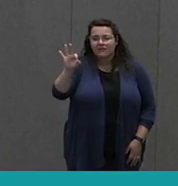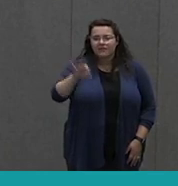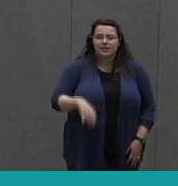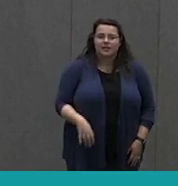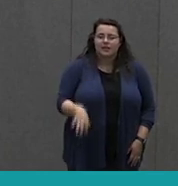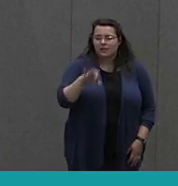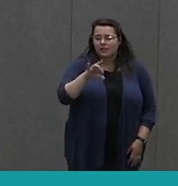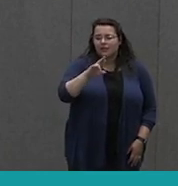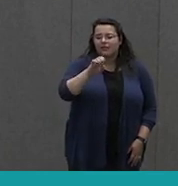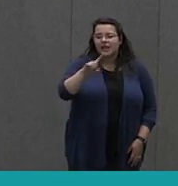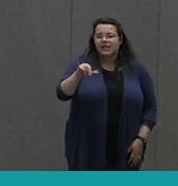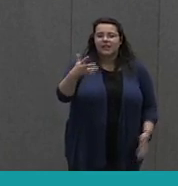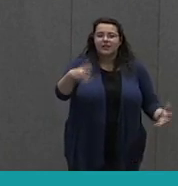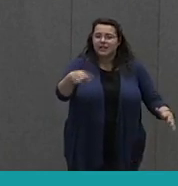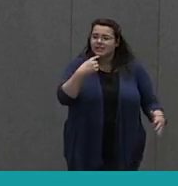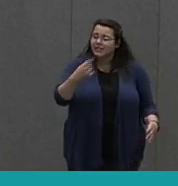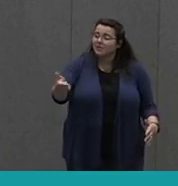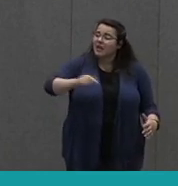Billy Bob.